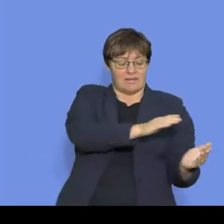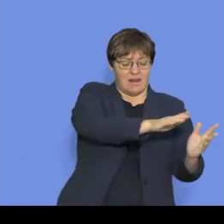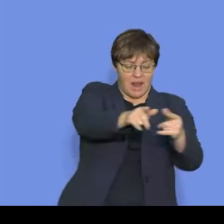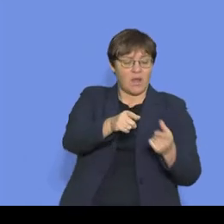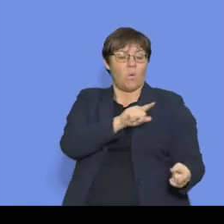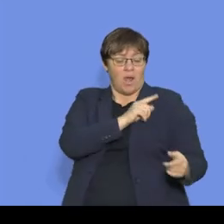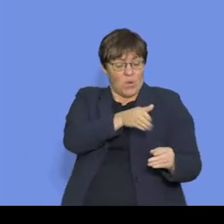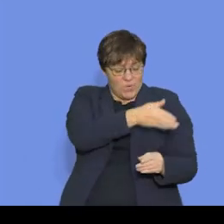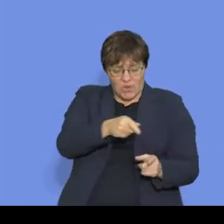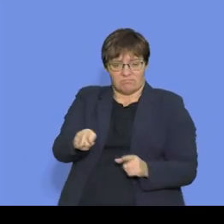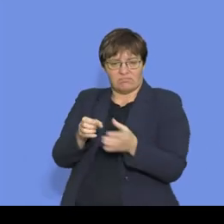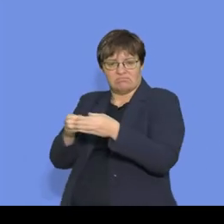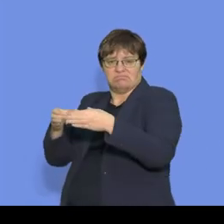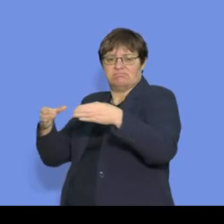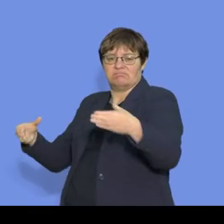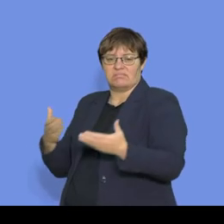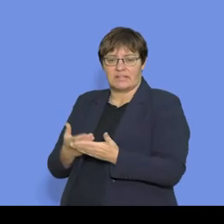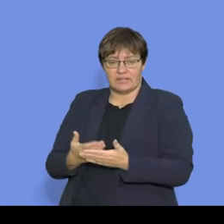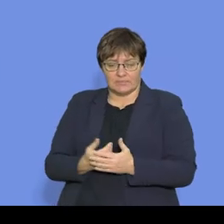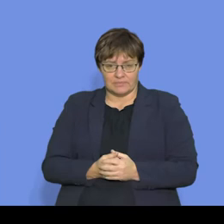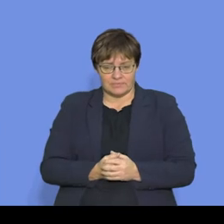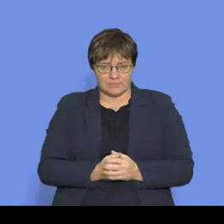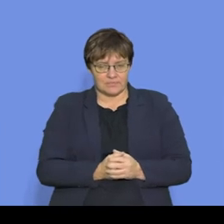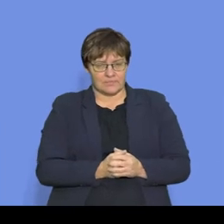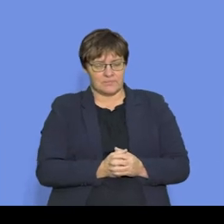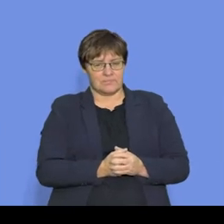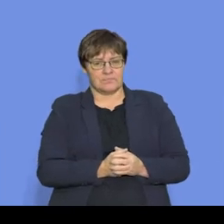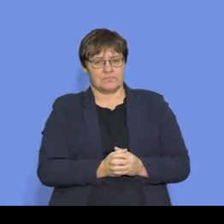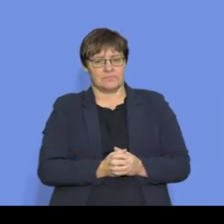a diversification of life.